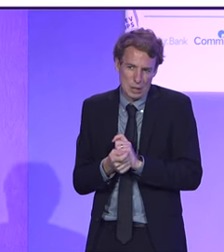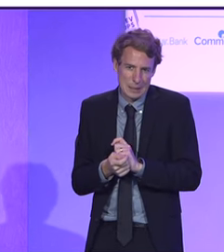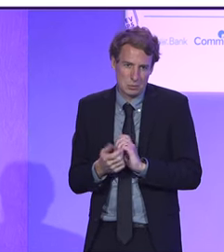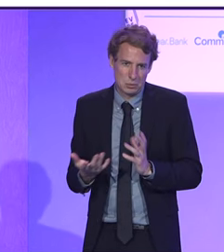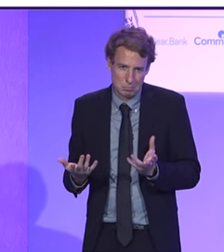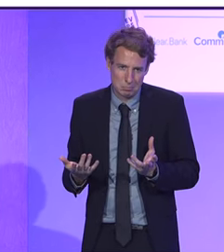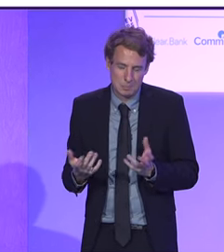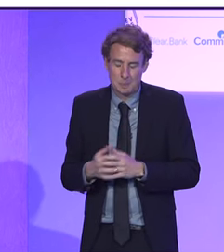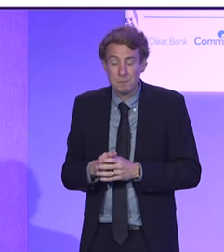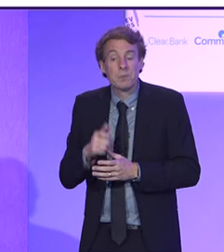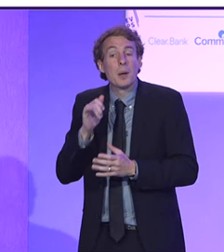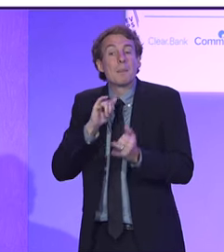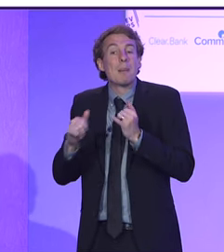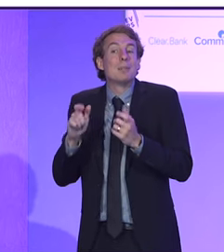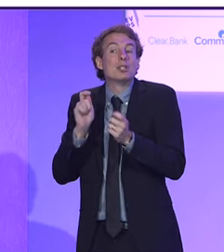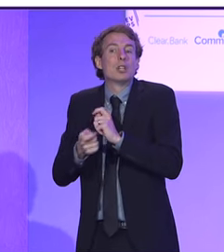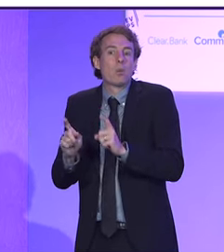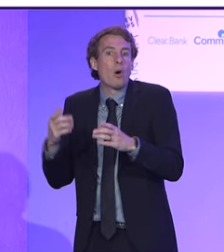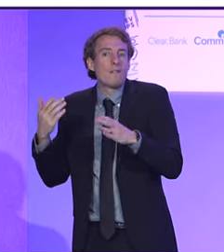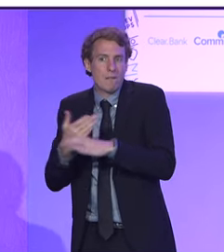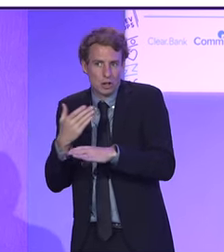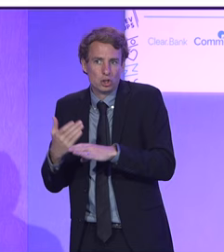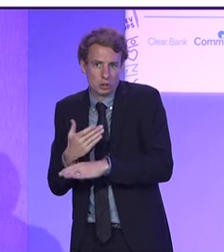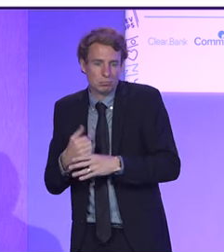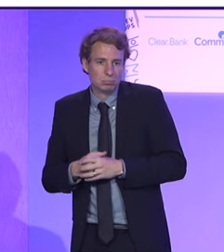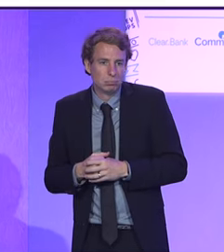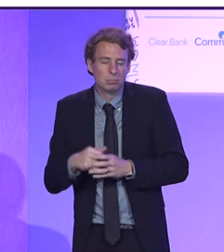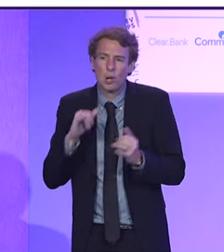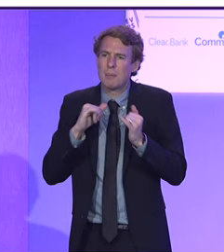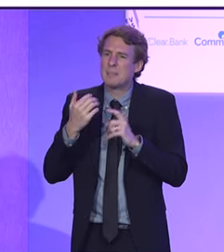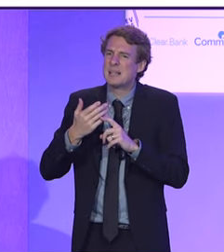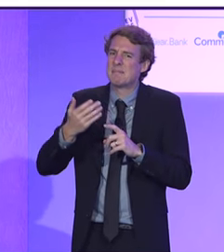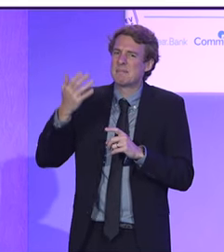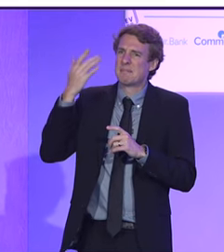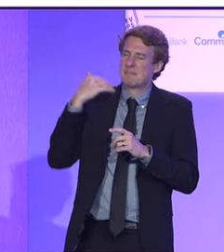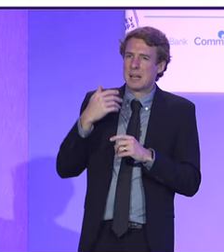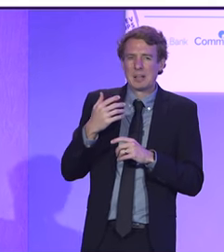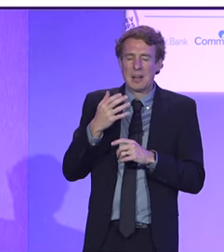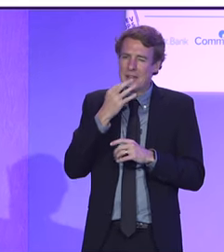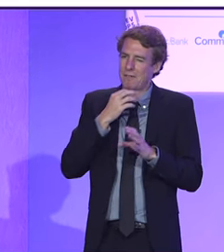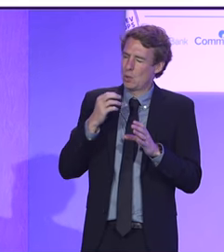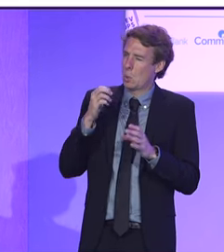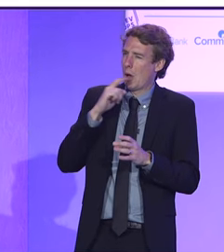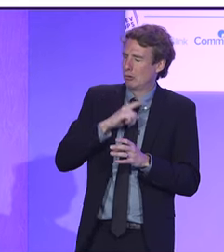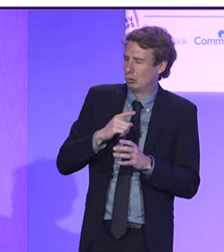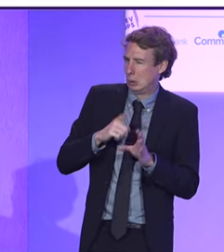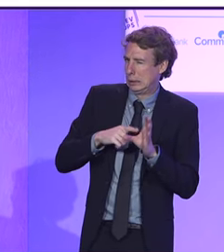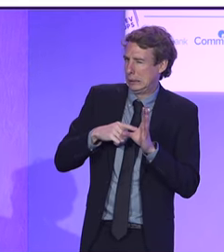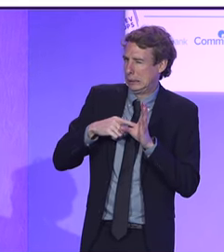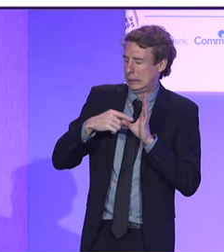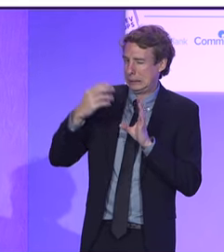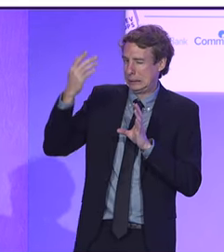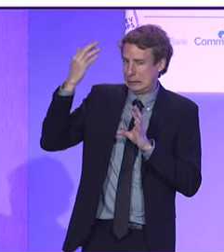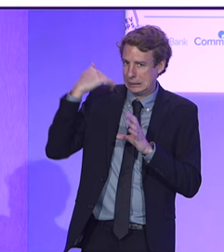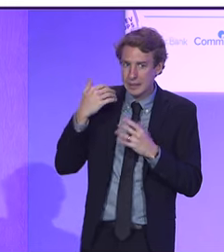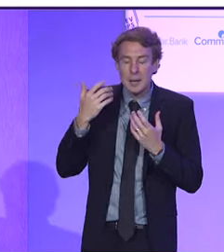say a couple hundred years ago, some people left the shores of Britain and went all the way to the US,